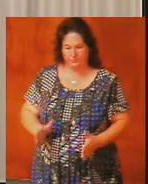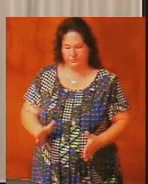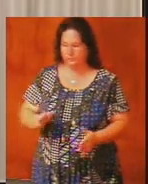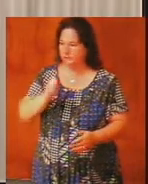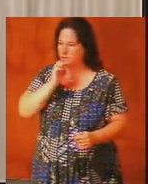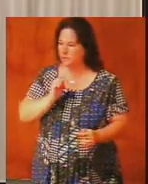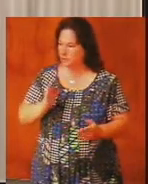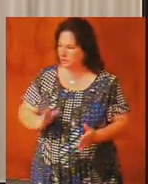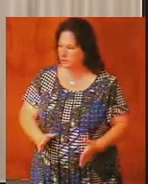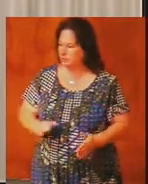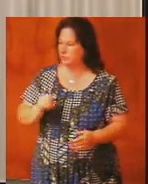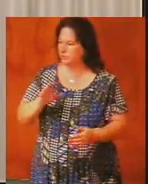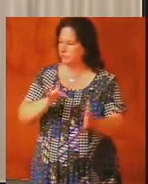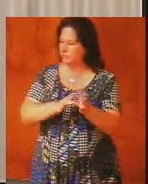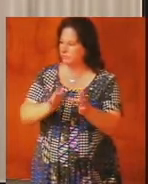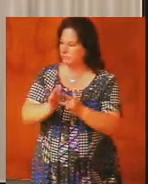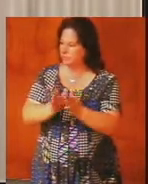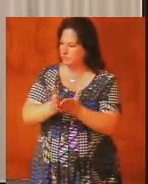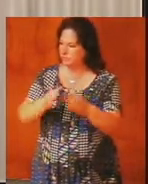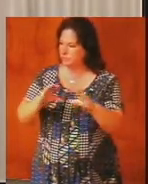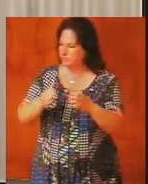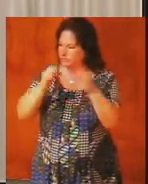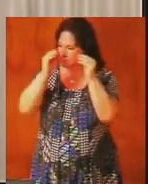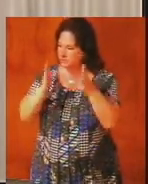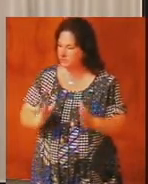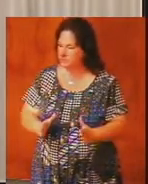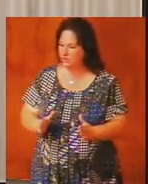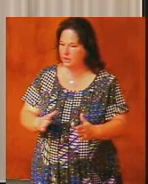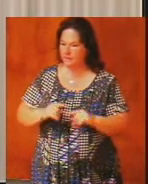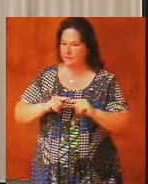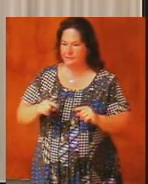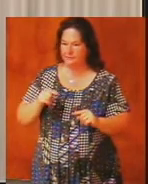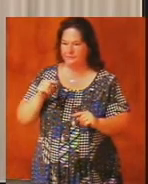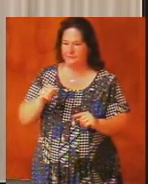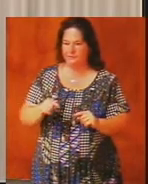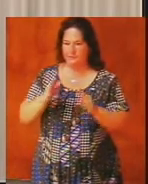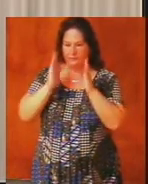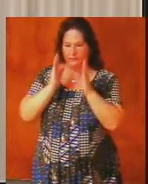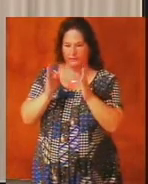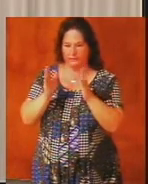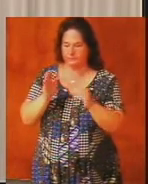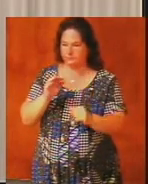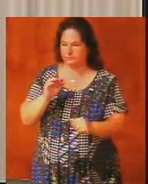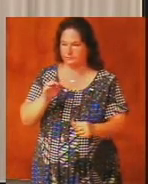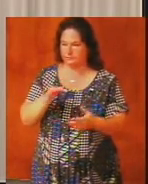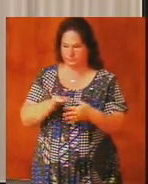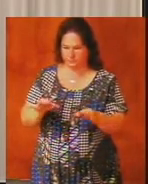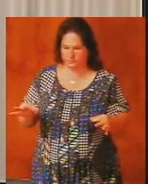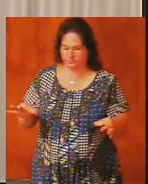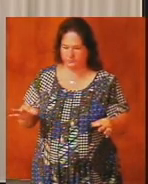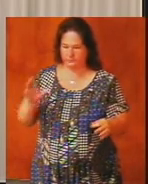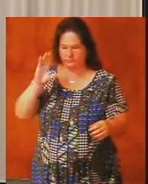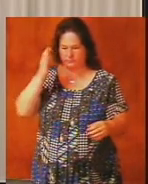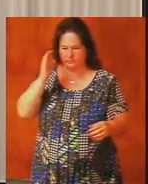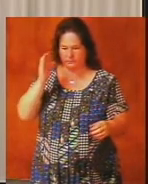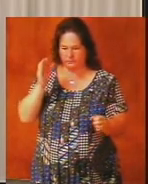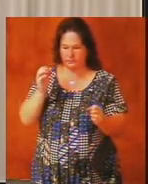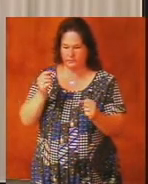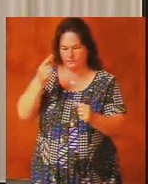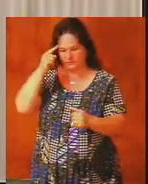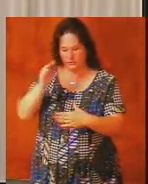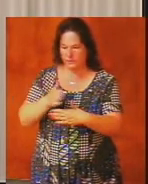or Bible class teachers. He addressed this statement, it seems to me, to the average